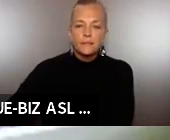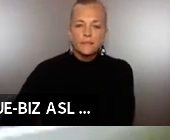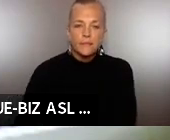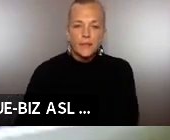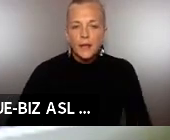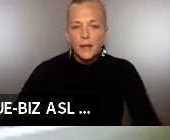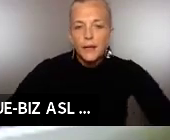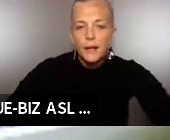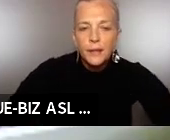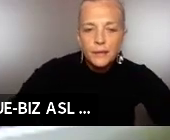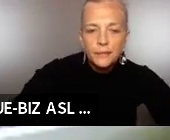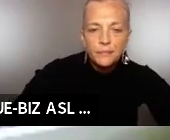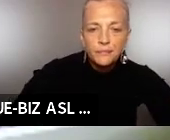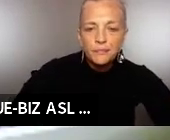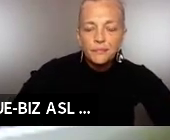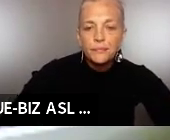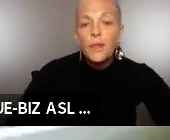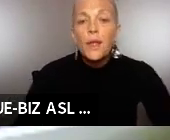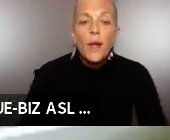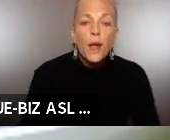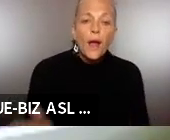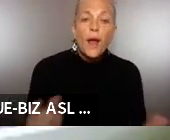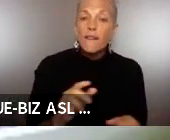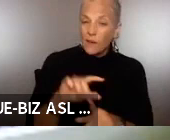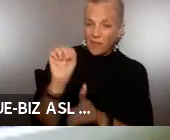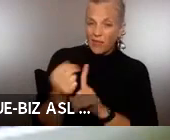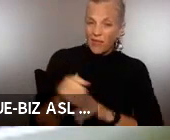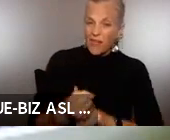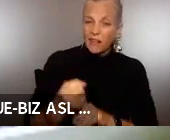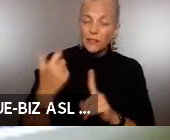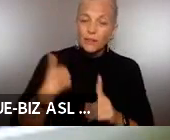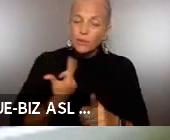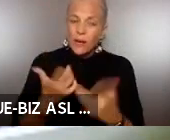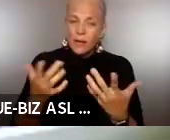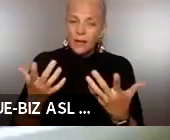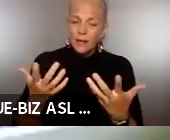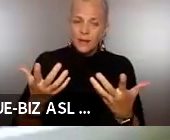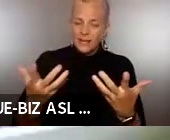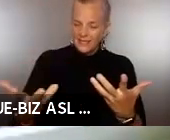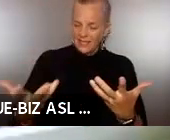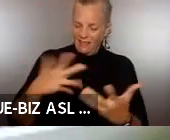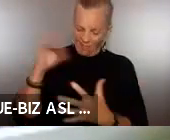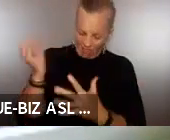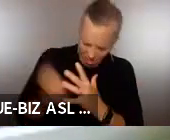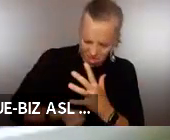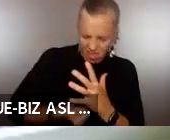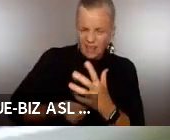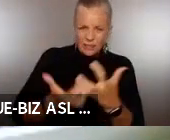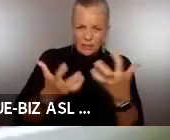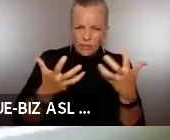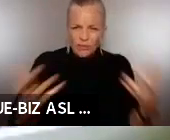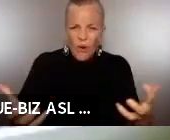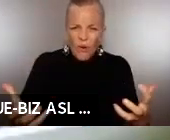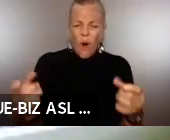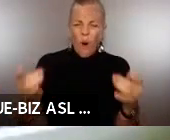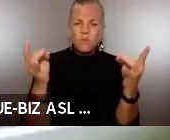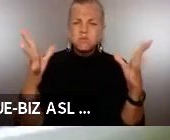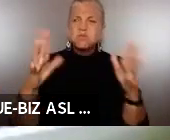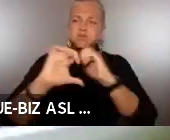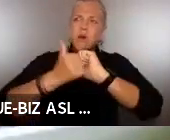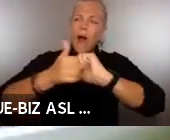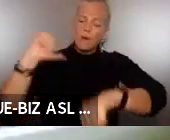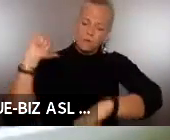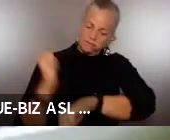me. How can I ever regain a basic sense of self? How can I reestablish life